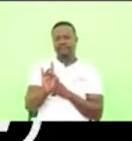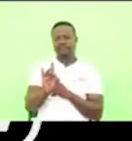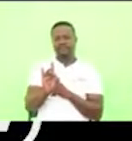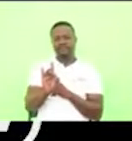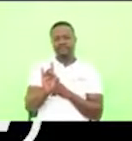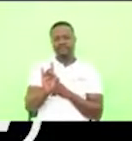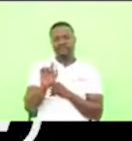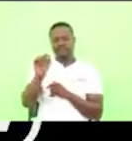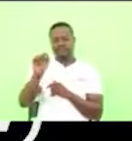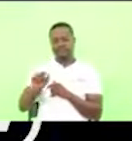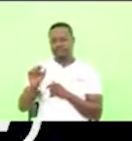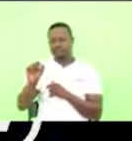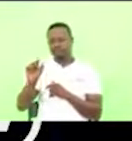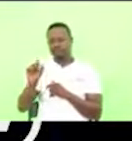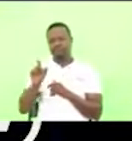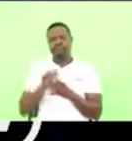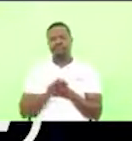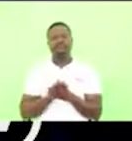from verse